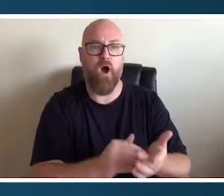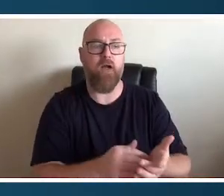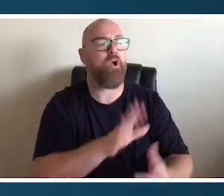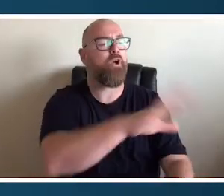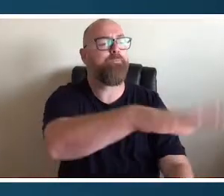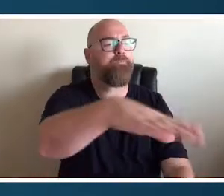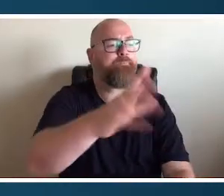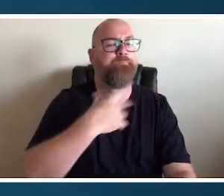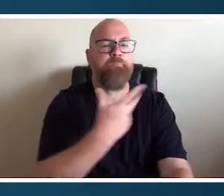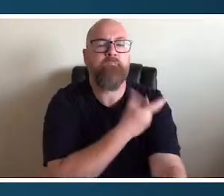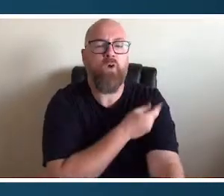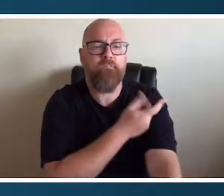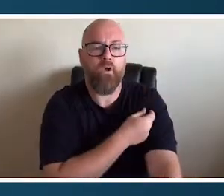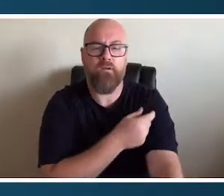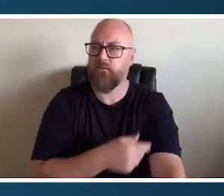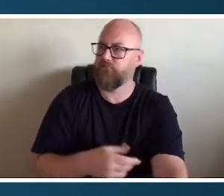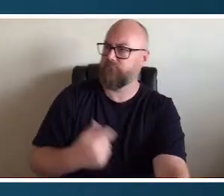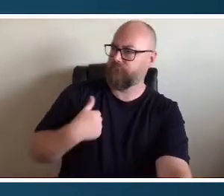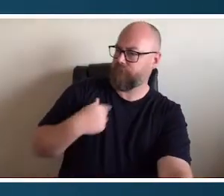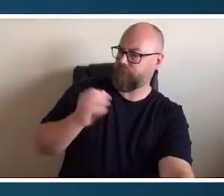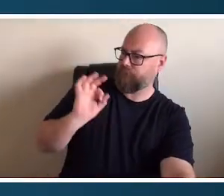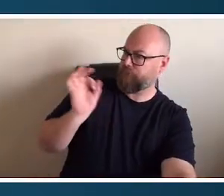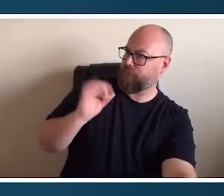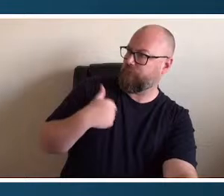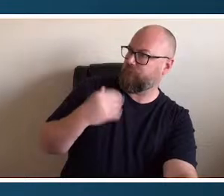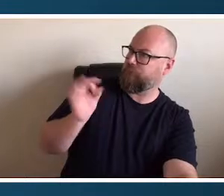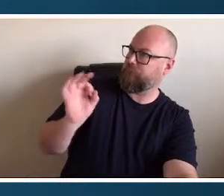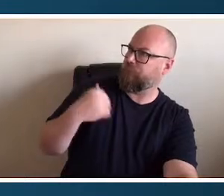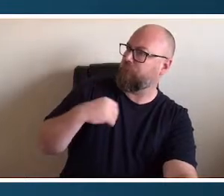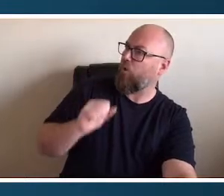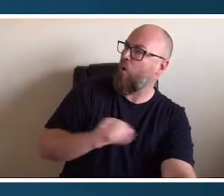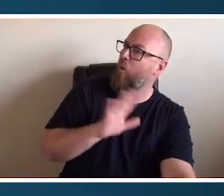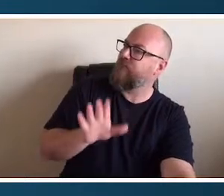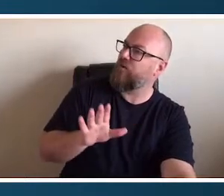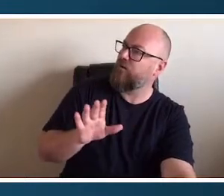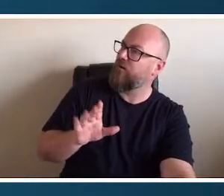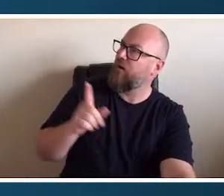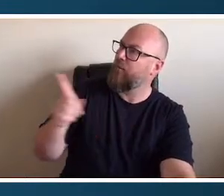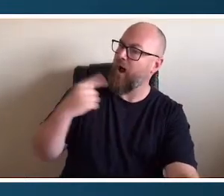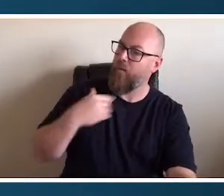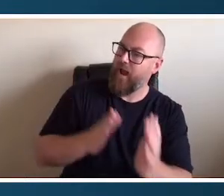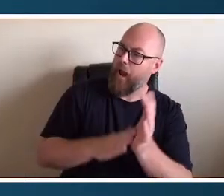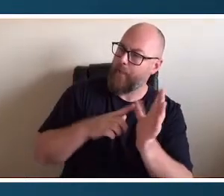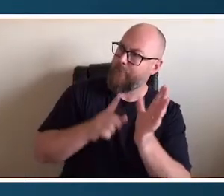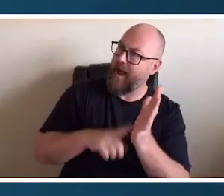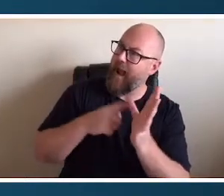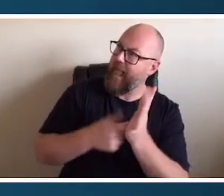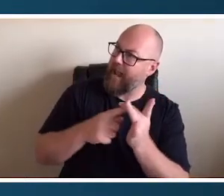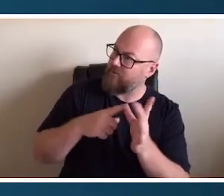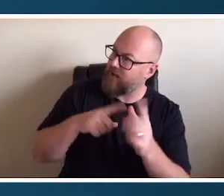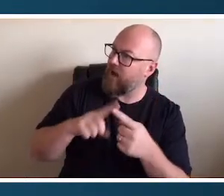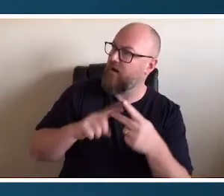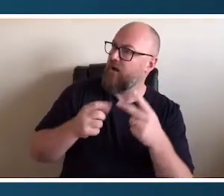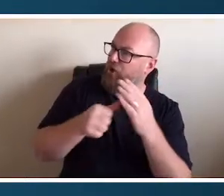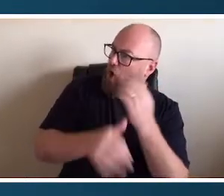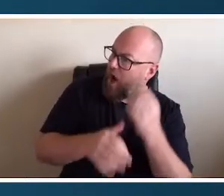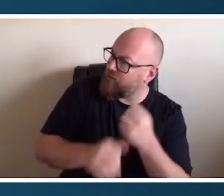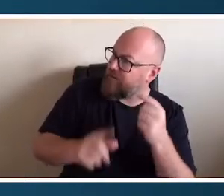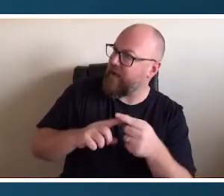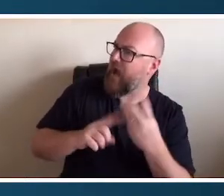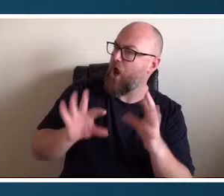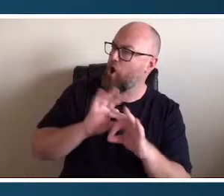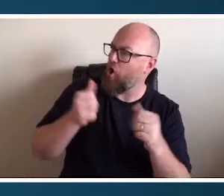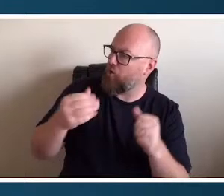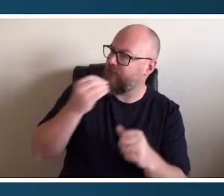I said, well, we don't have COVID, we might, but we are dying of malaria, of diarrhea, of malnutrition. What are you doing about